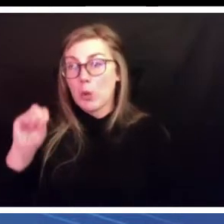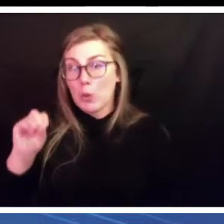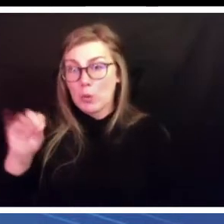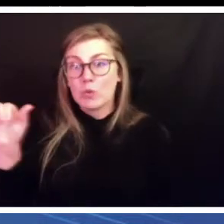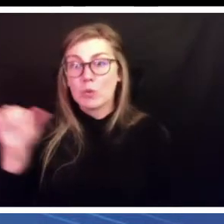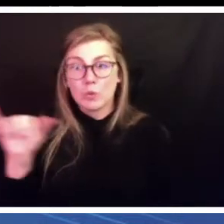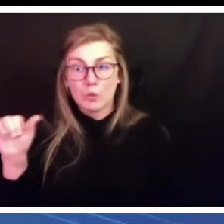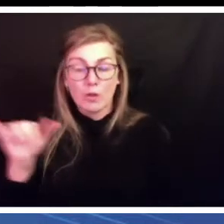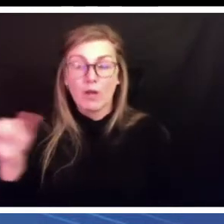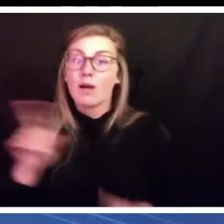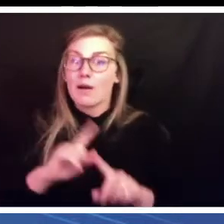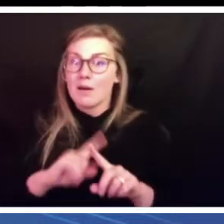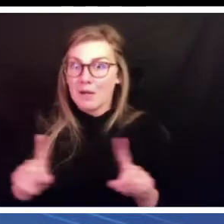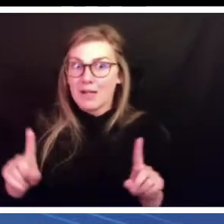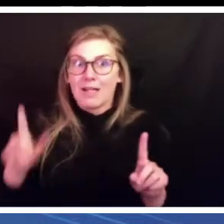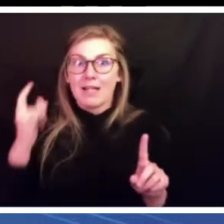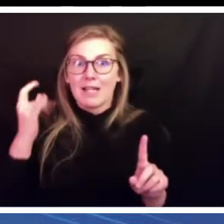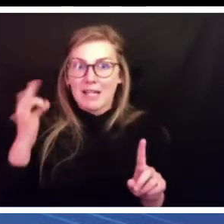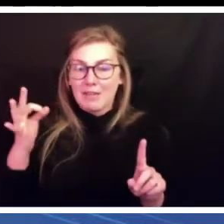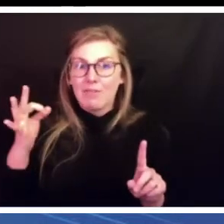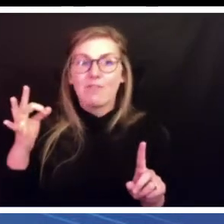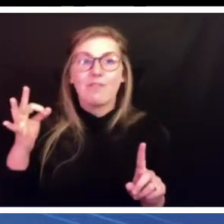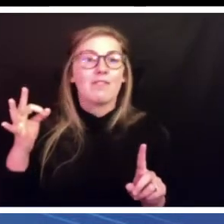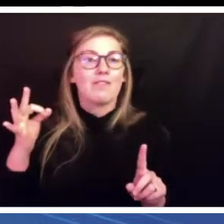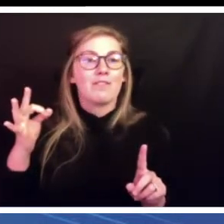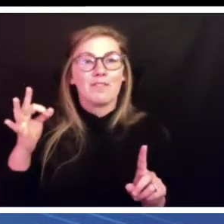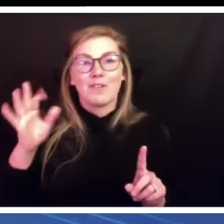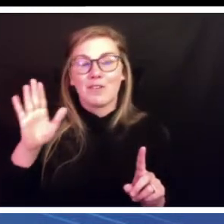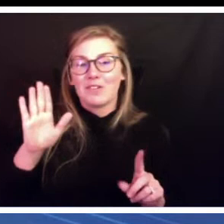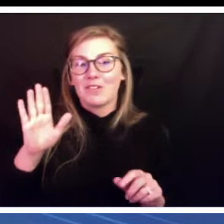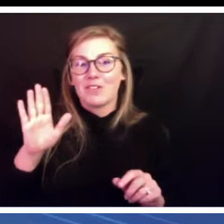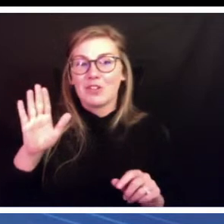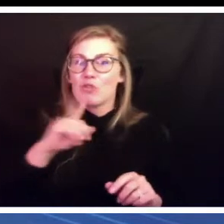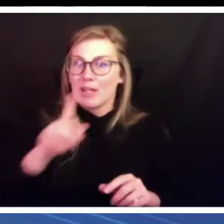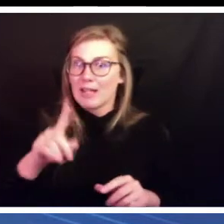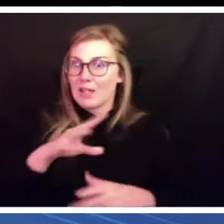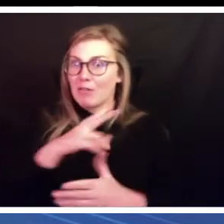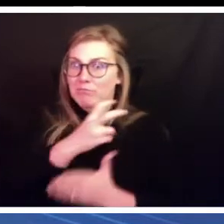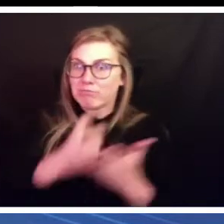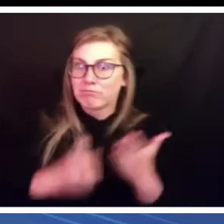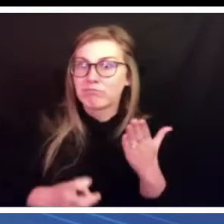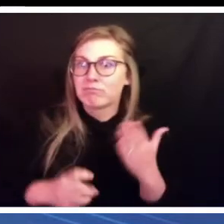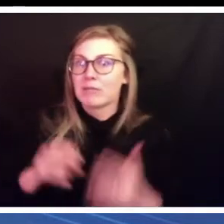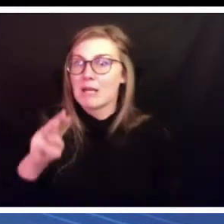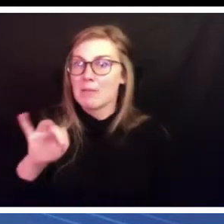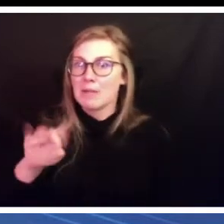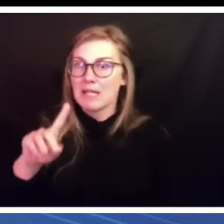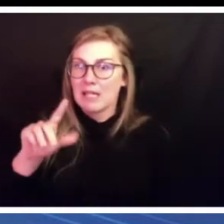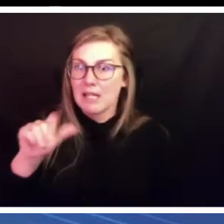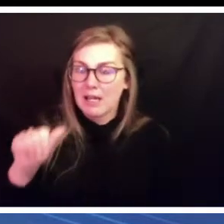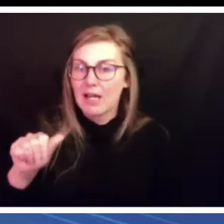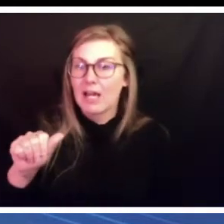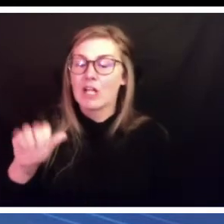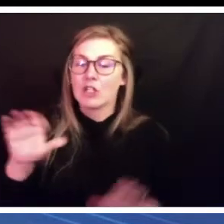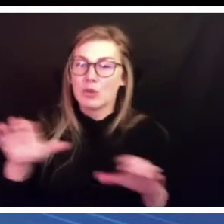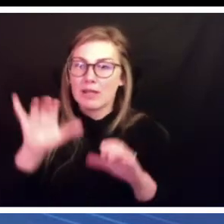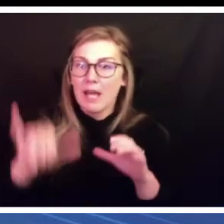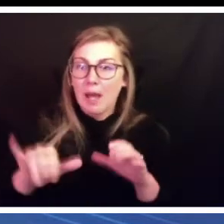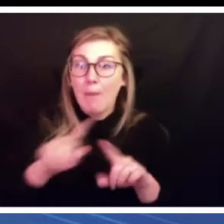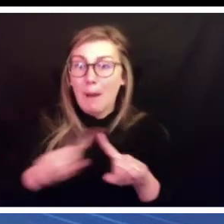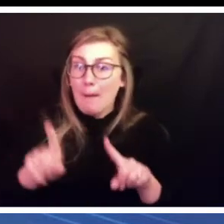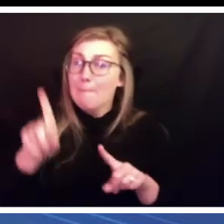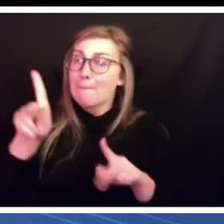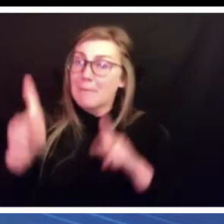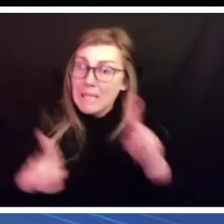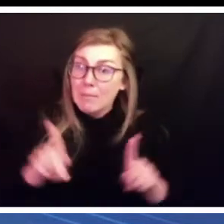um, media, um, and hosting media, these are things that at the very least, if people have these things, you should have the option to be able to, you know, have